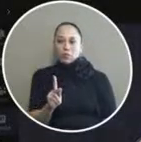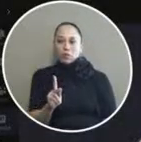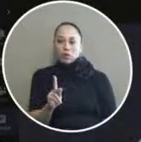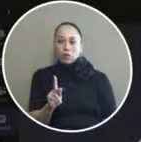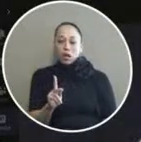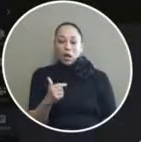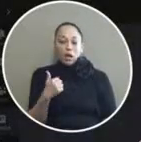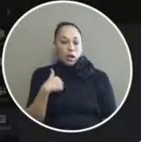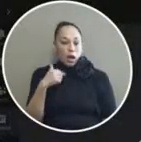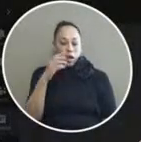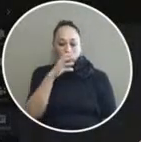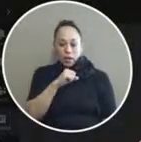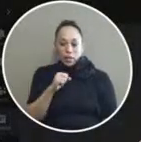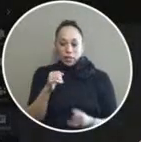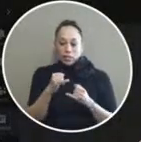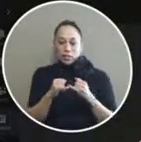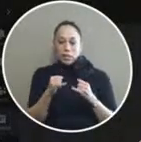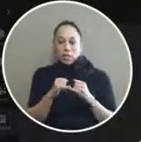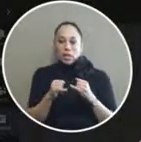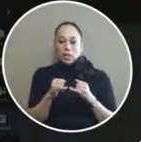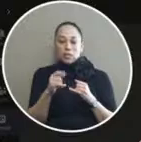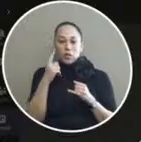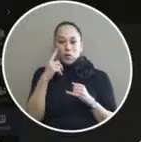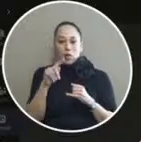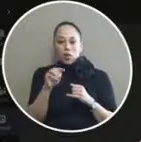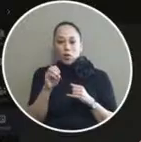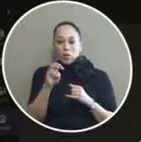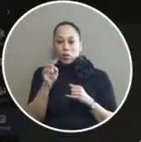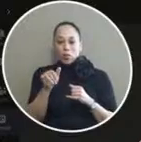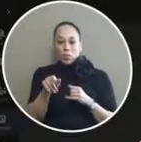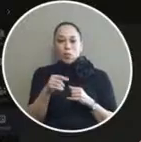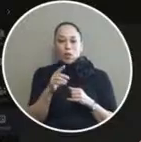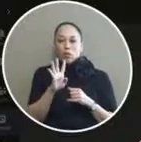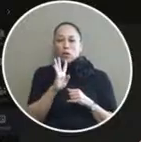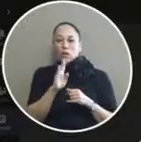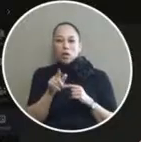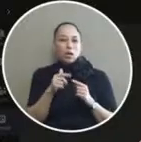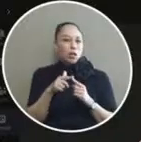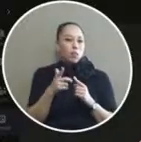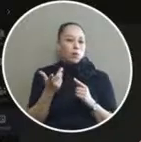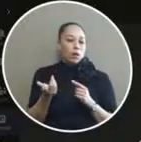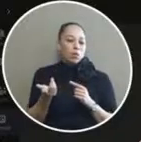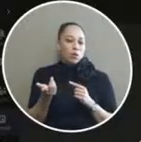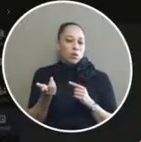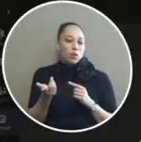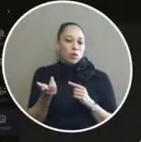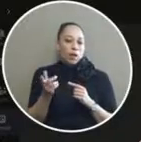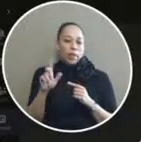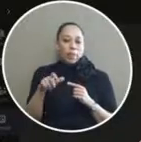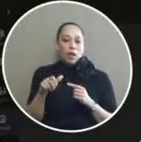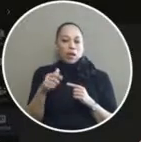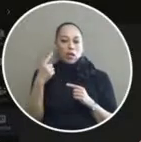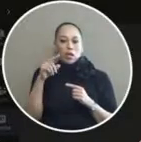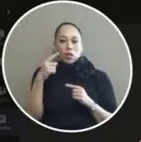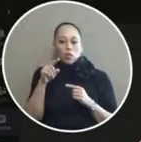And I guess this last question, I know that Tommy, you started off talking about the need